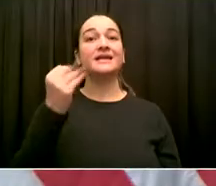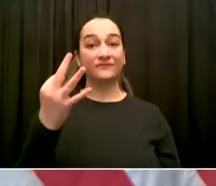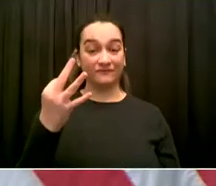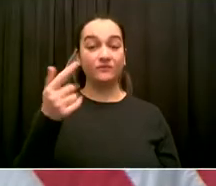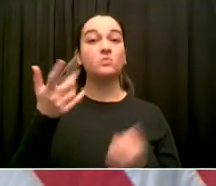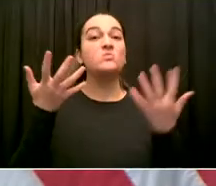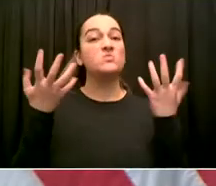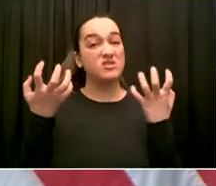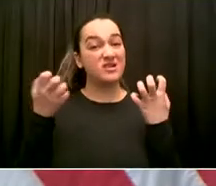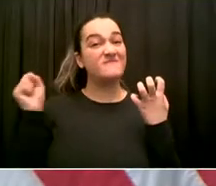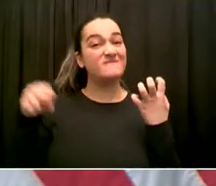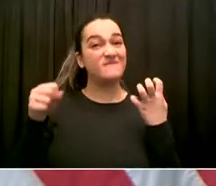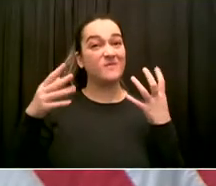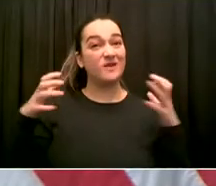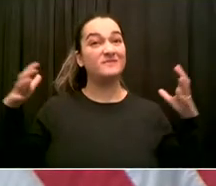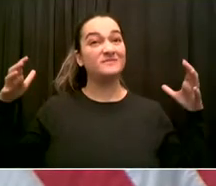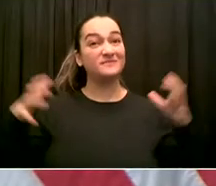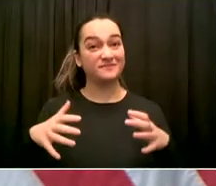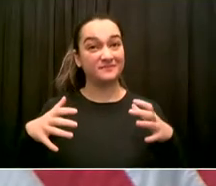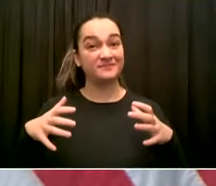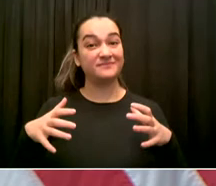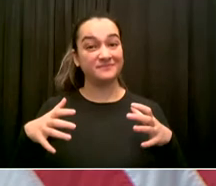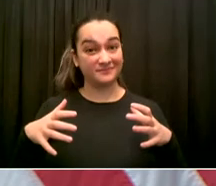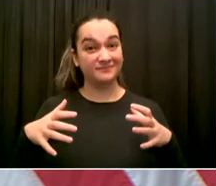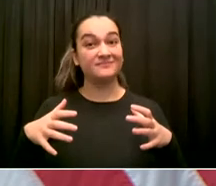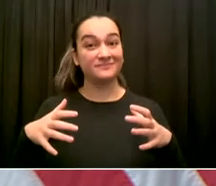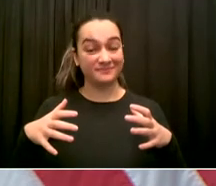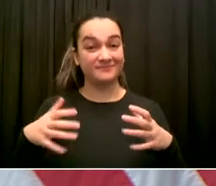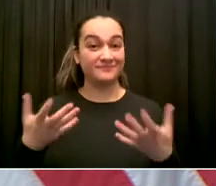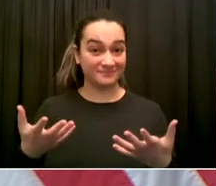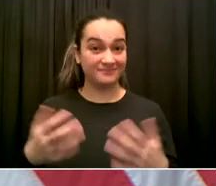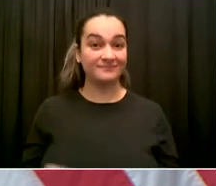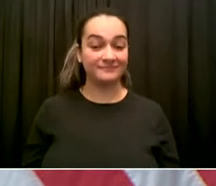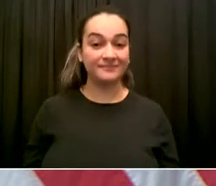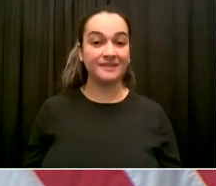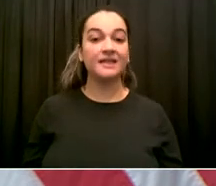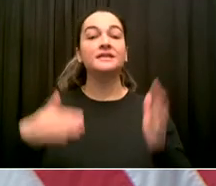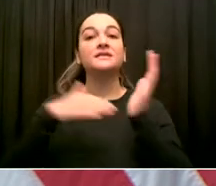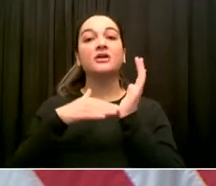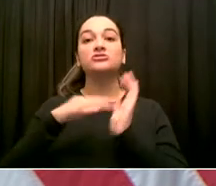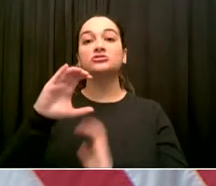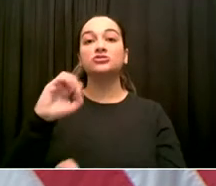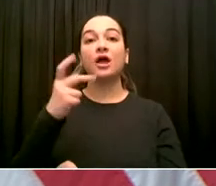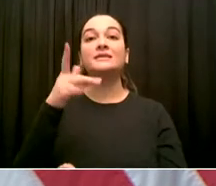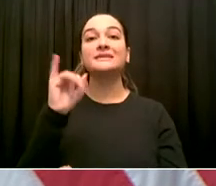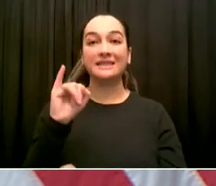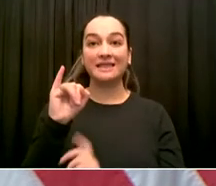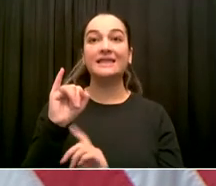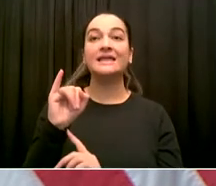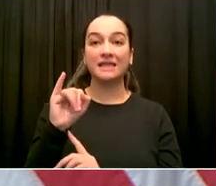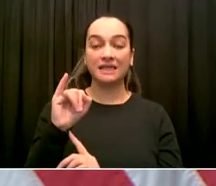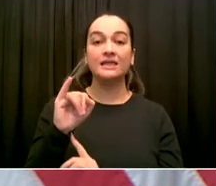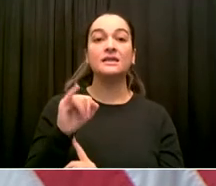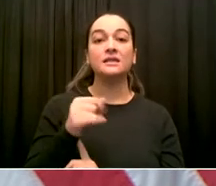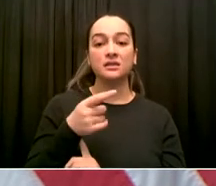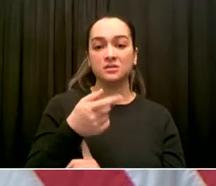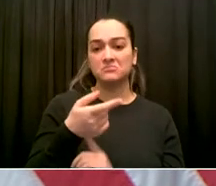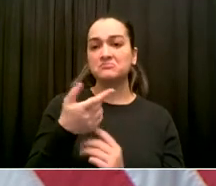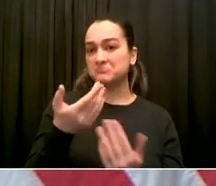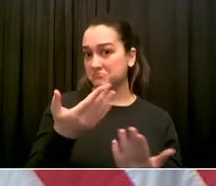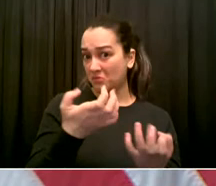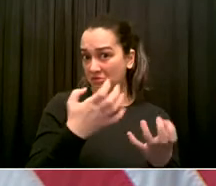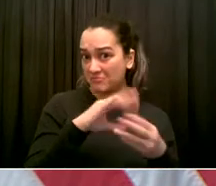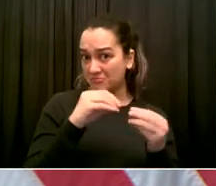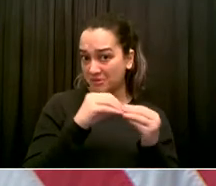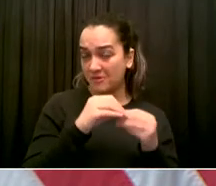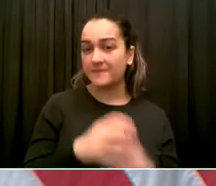much, Mr. Mayor. And I want to first extend warm holiday wishes to all those who are celebrating this weekend. Whether